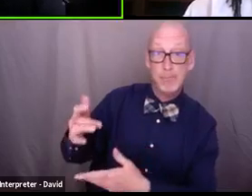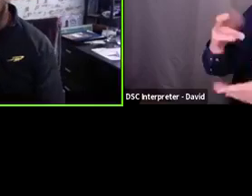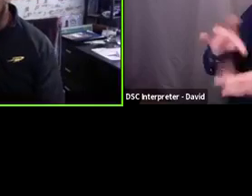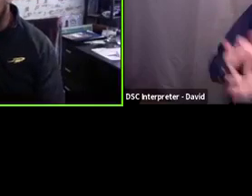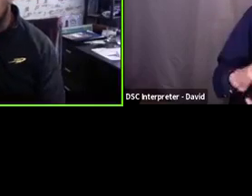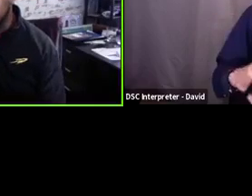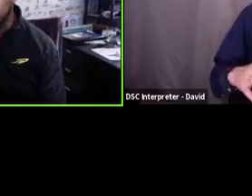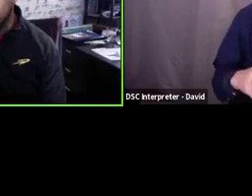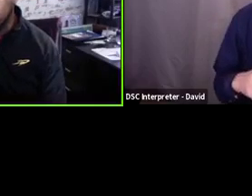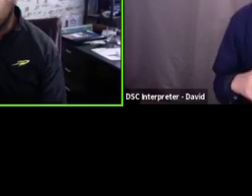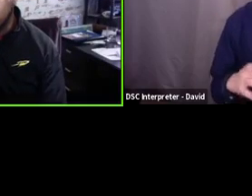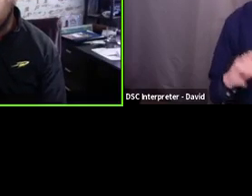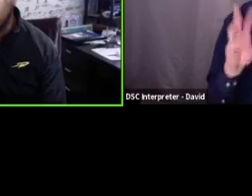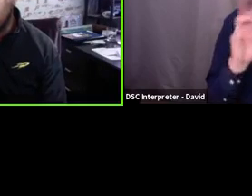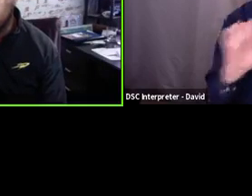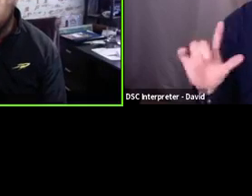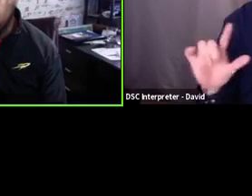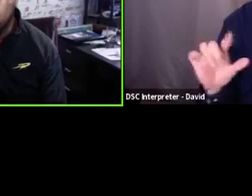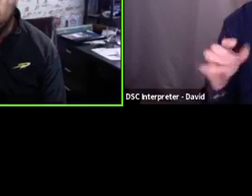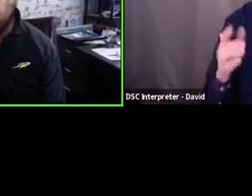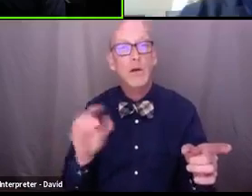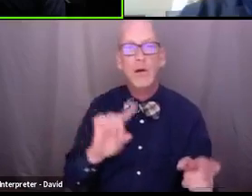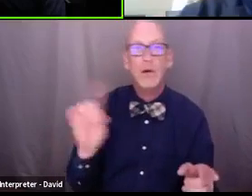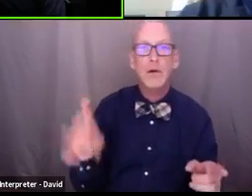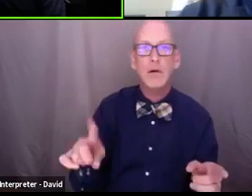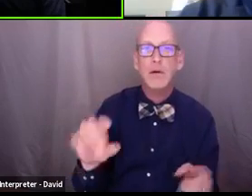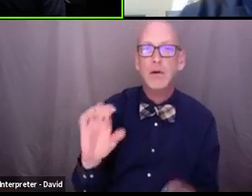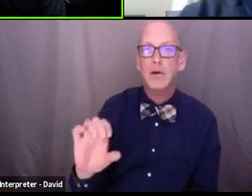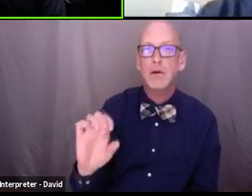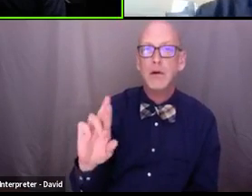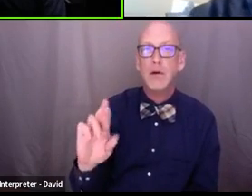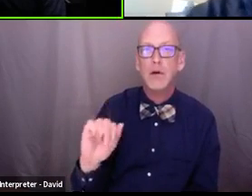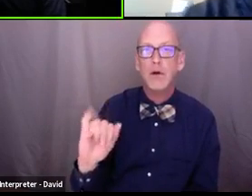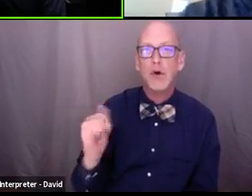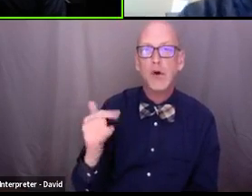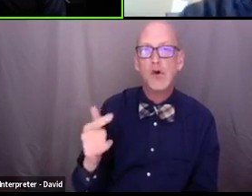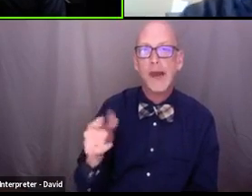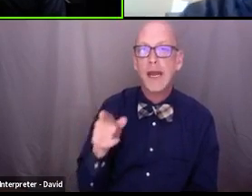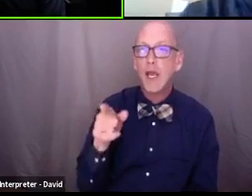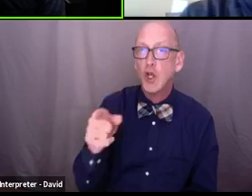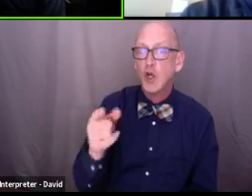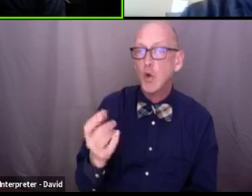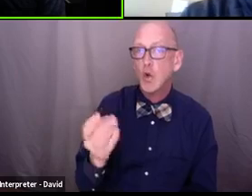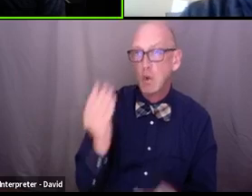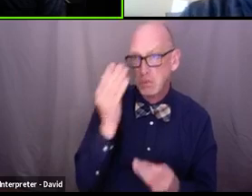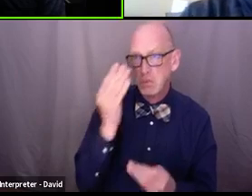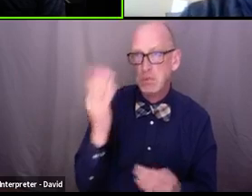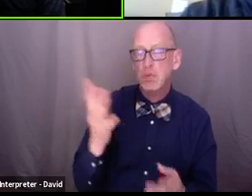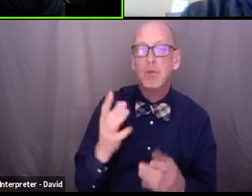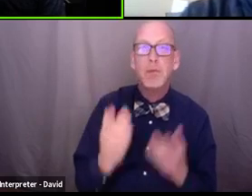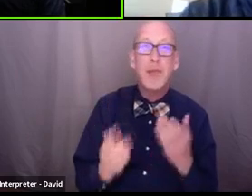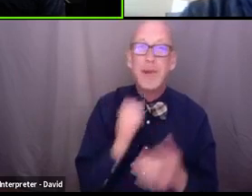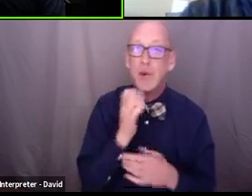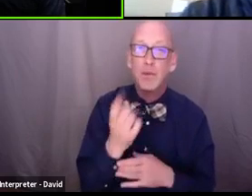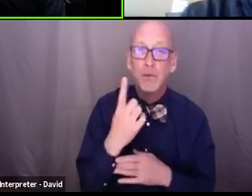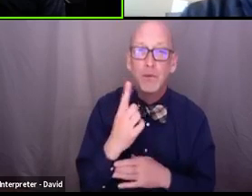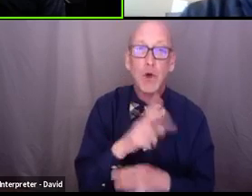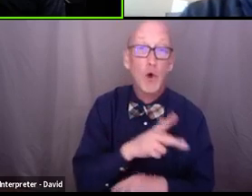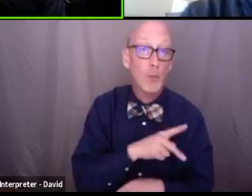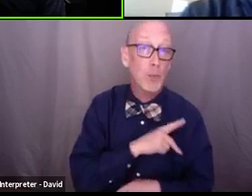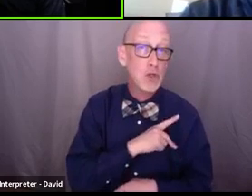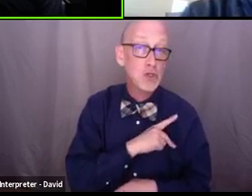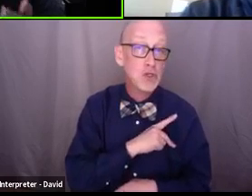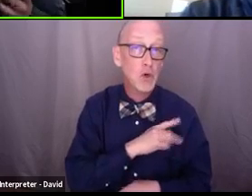can you kind of give an overview for folks who may not understand the difference between their personal credit and